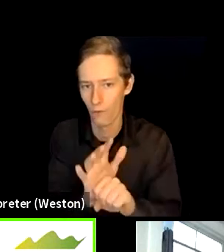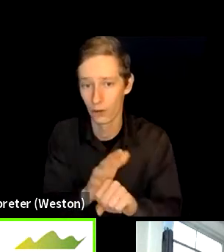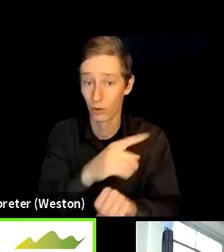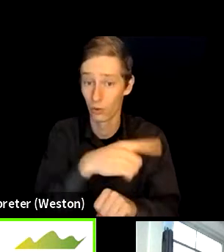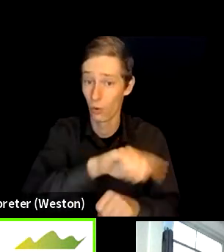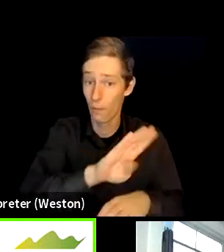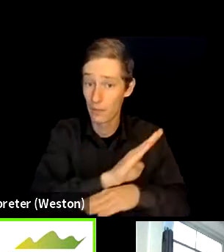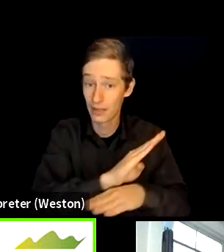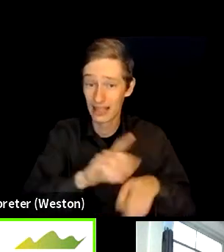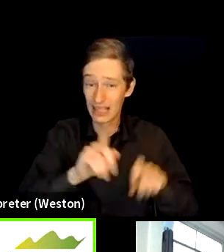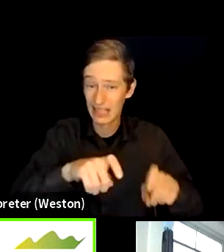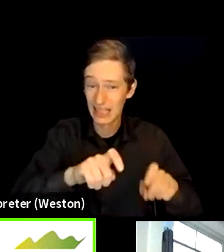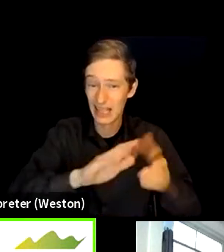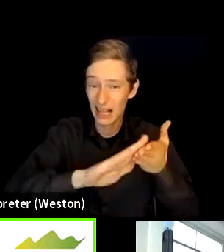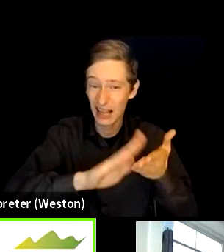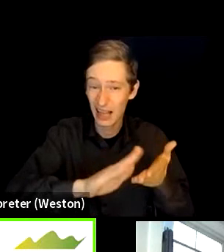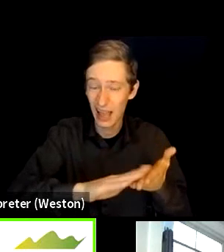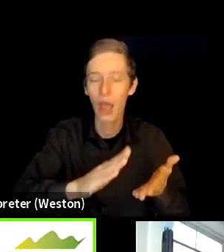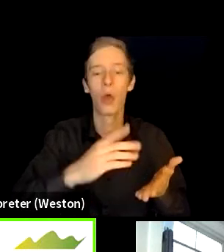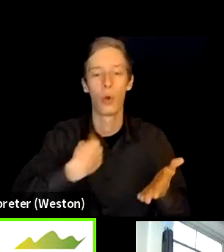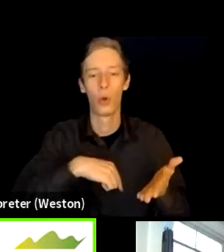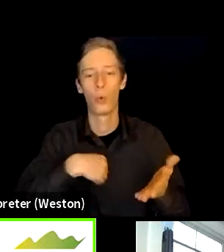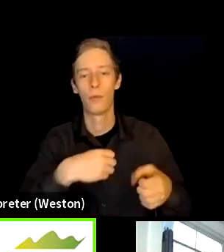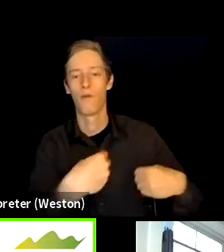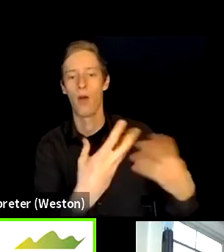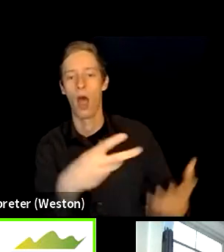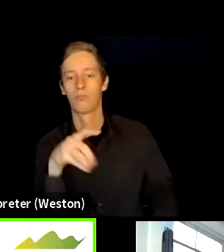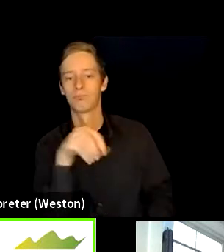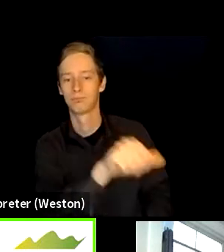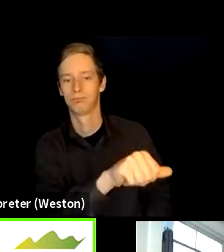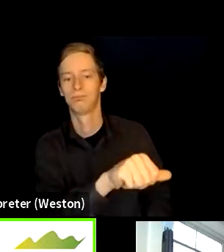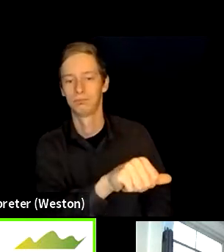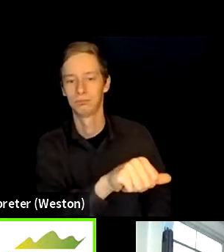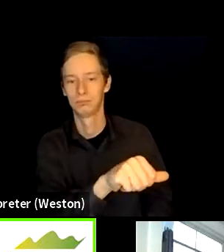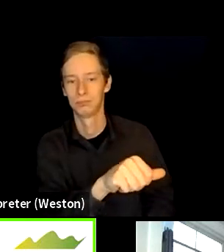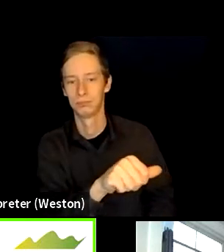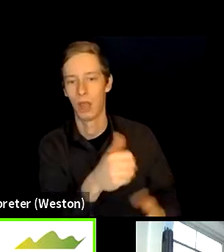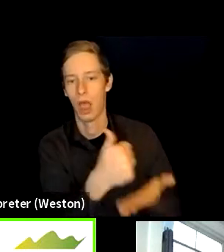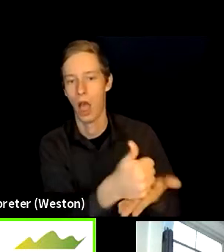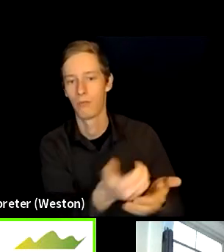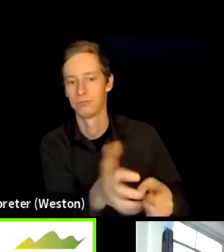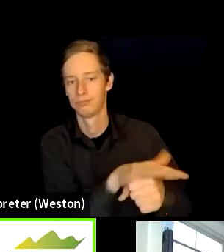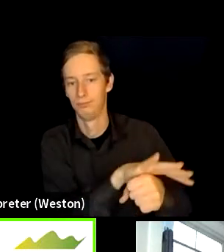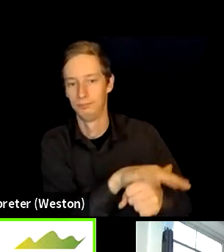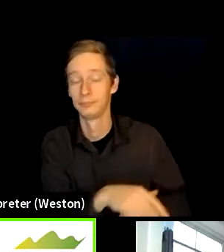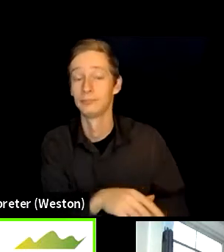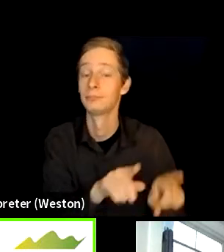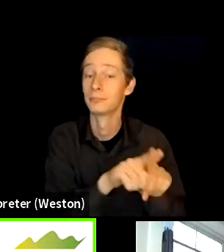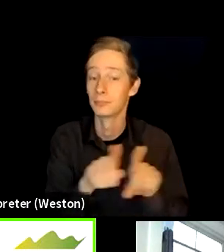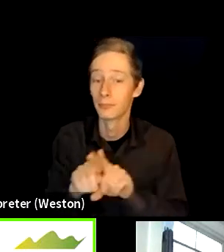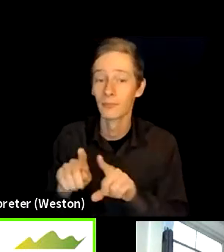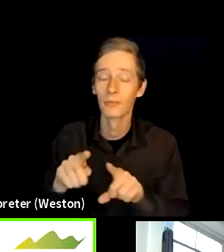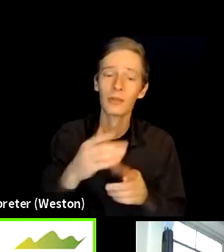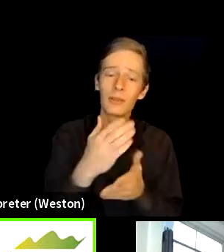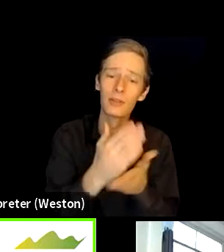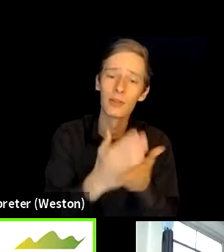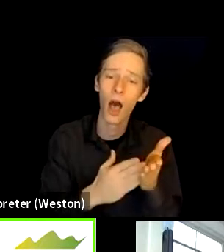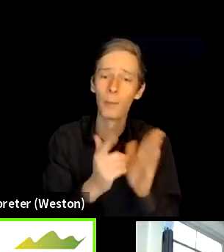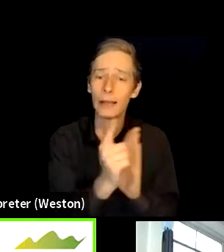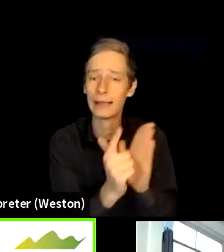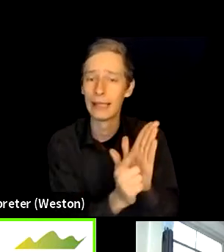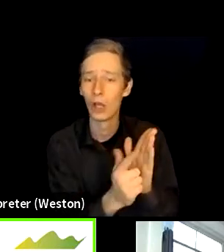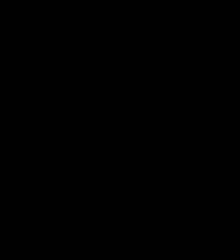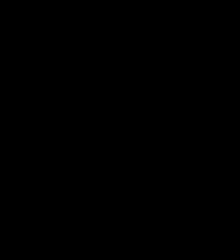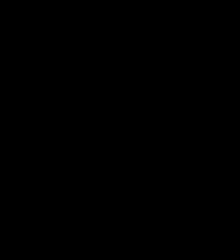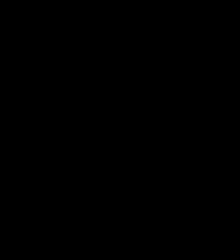help to cost reimburse for some of those services. Additionally, we were helping with some legal kind of questions. There were a